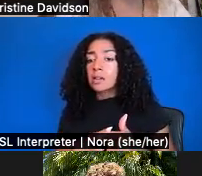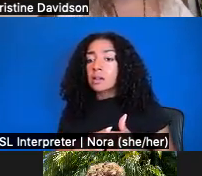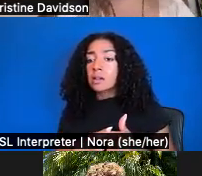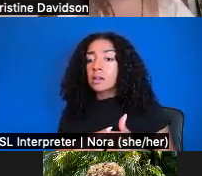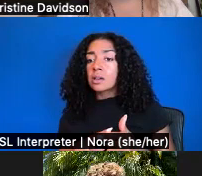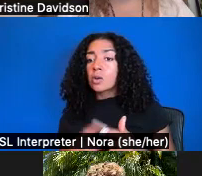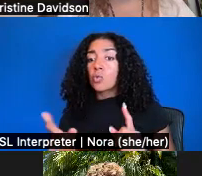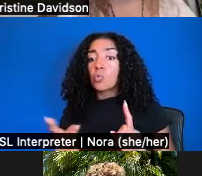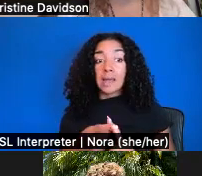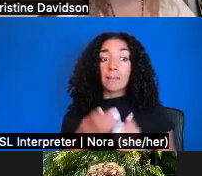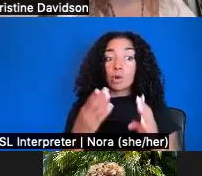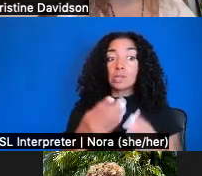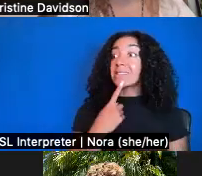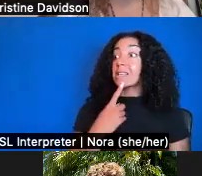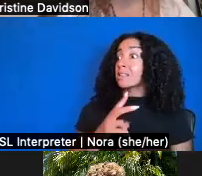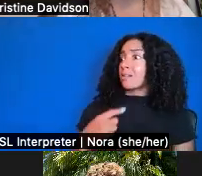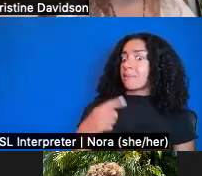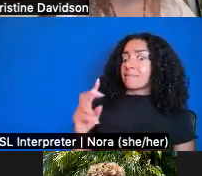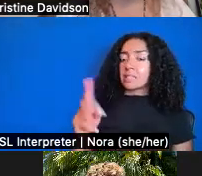incongruent. Yes.